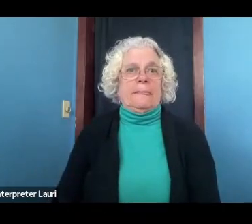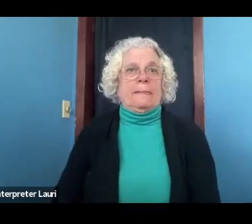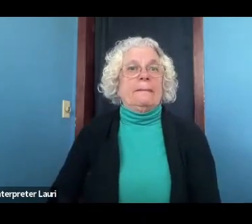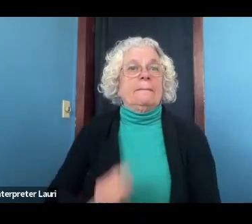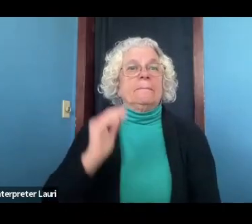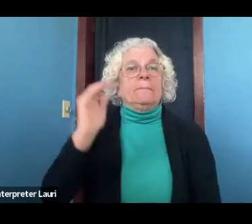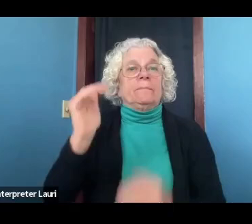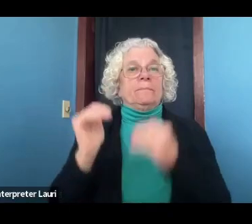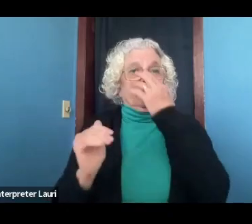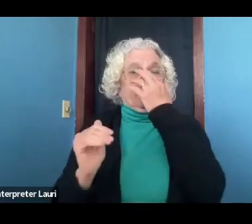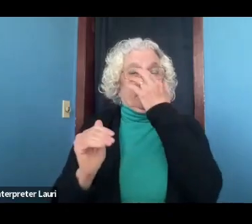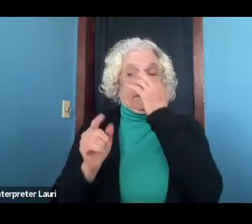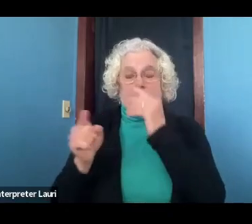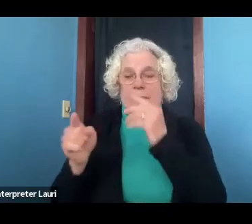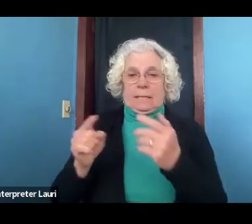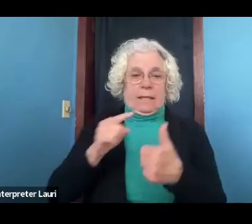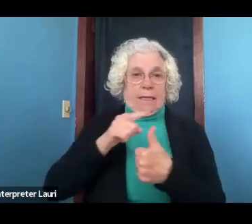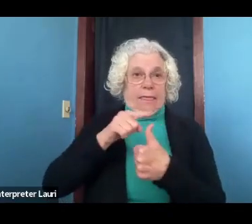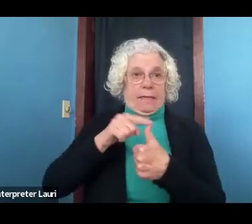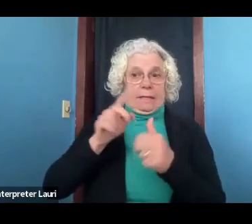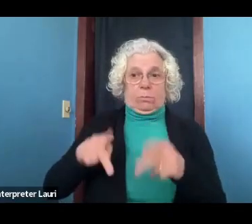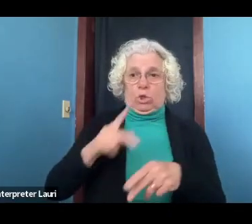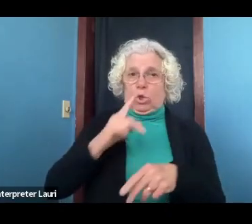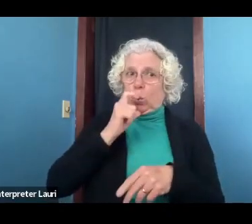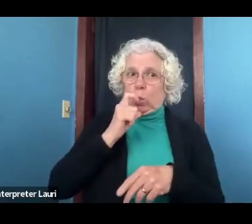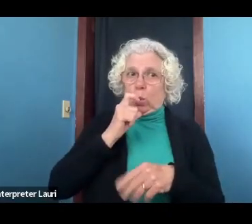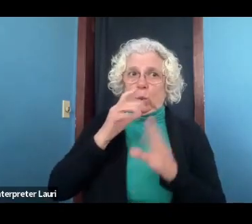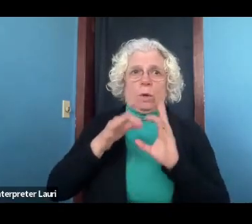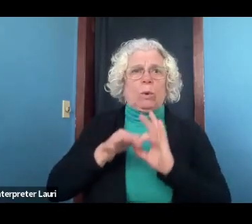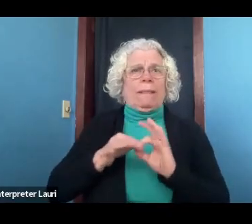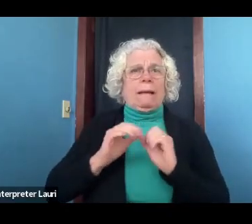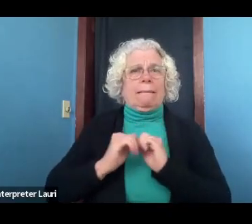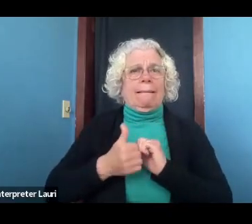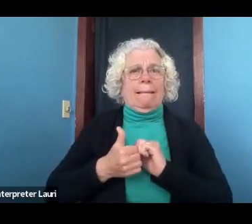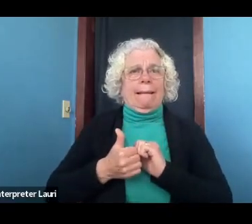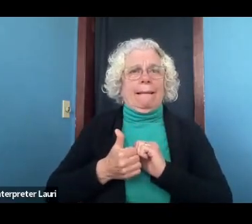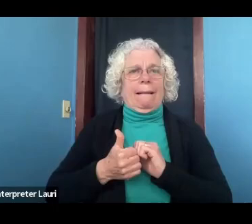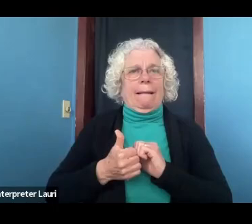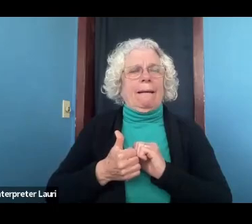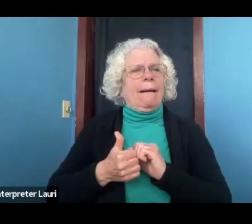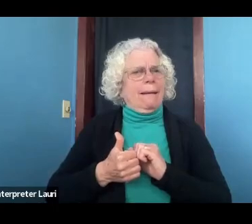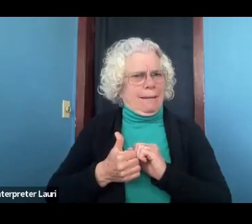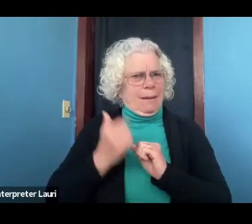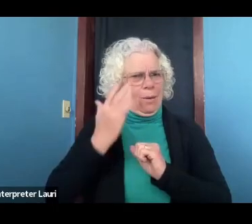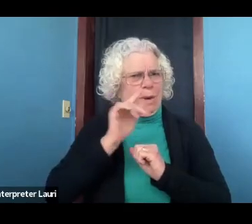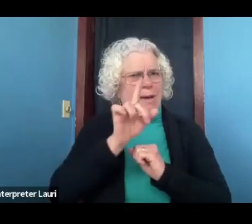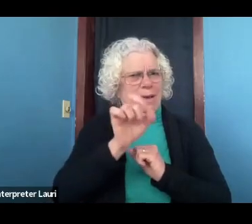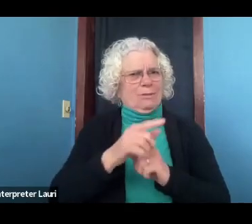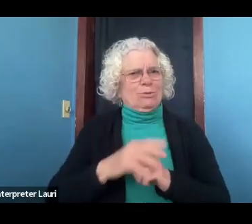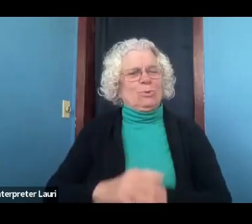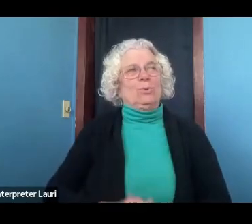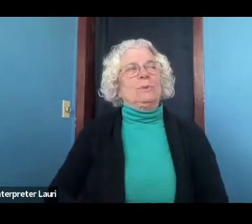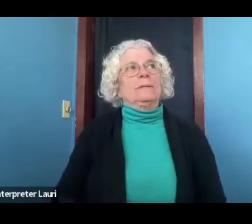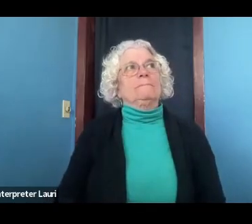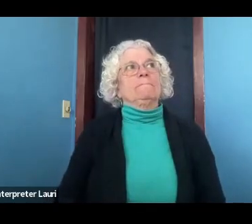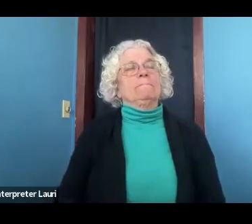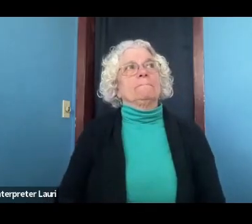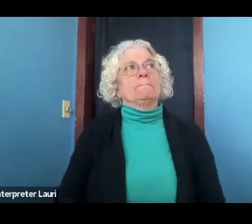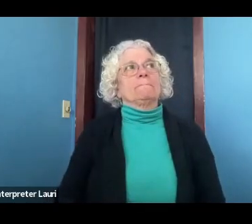says relationship. The reason why they ask that is sometimes